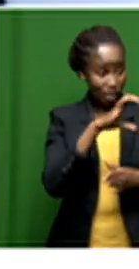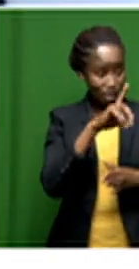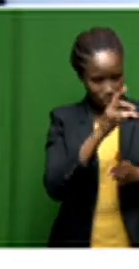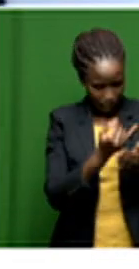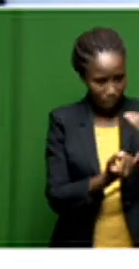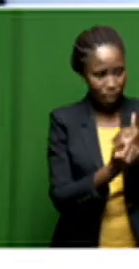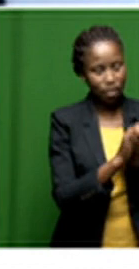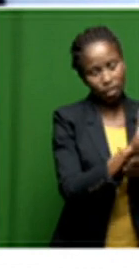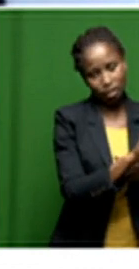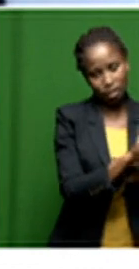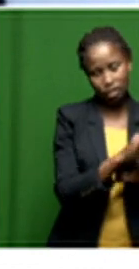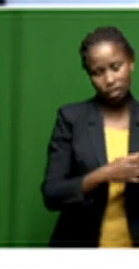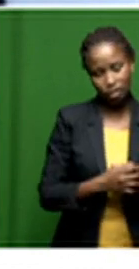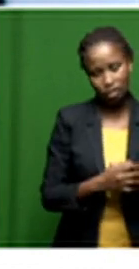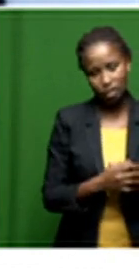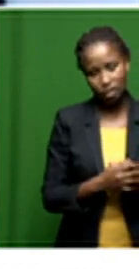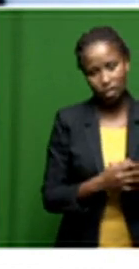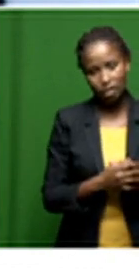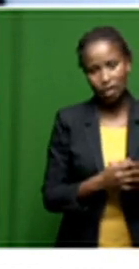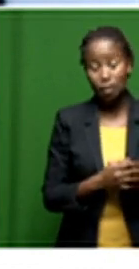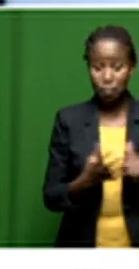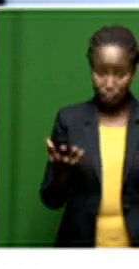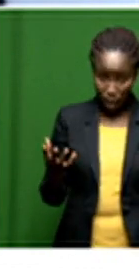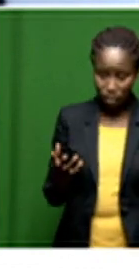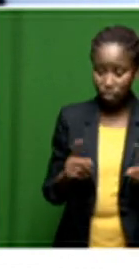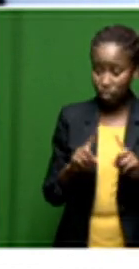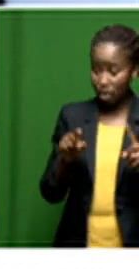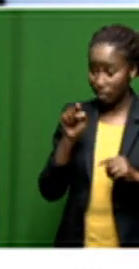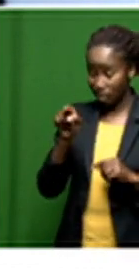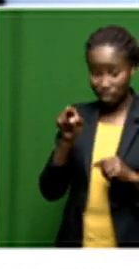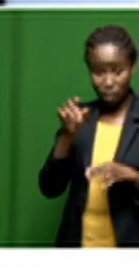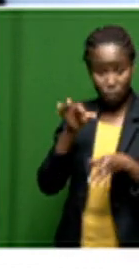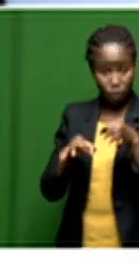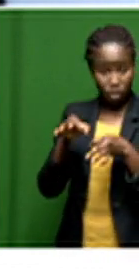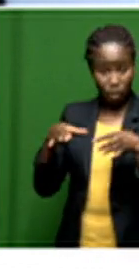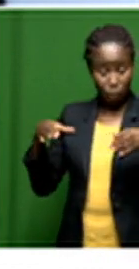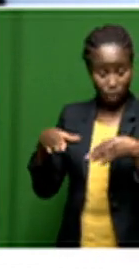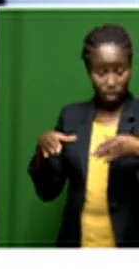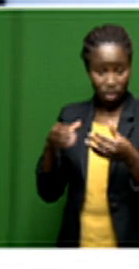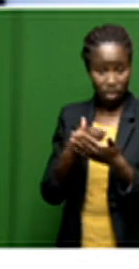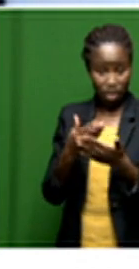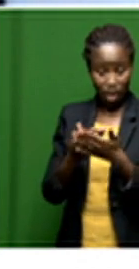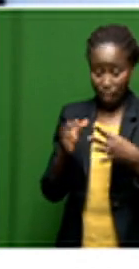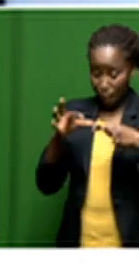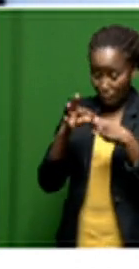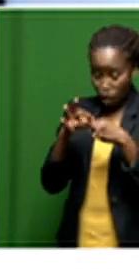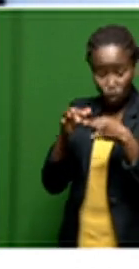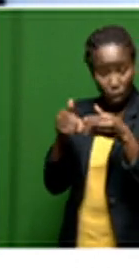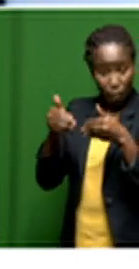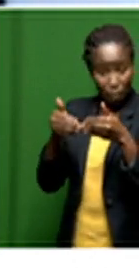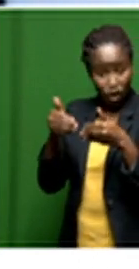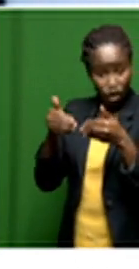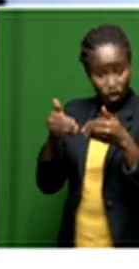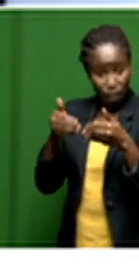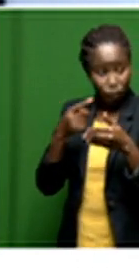very high standard. But whether it's appropriate for political parties to seek to micromanage how the Commission